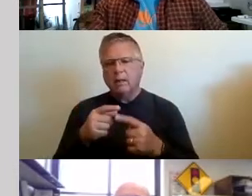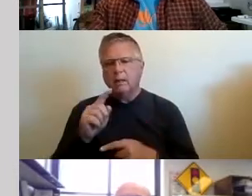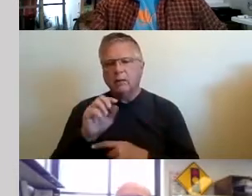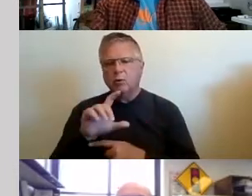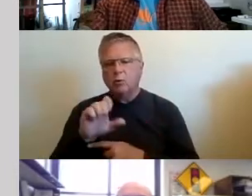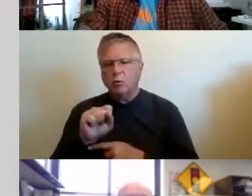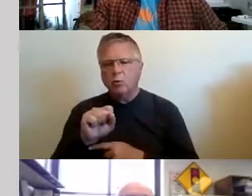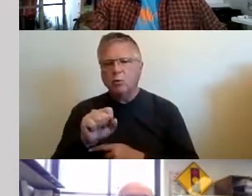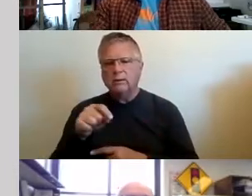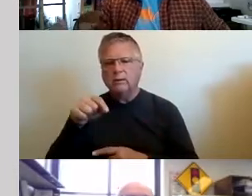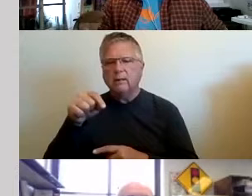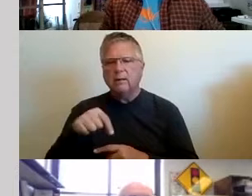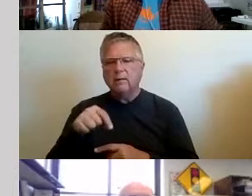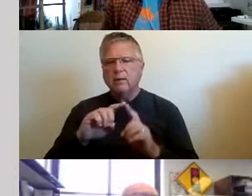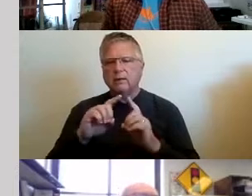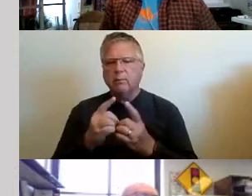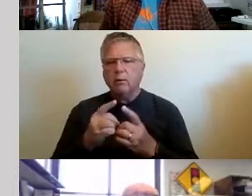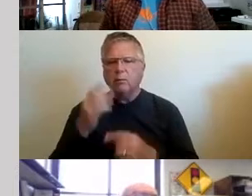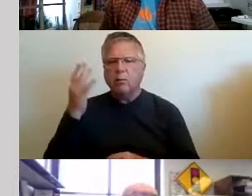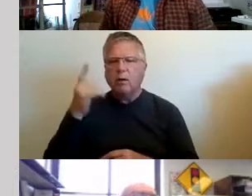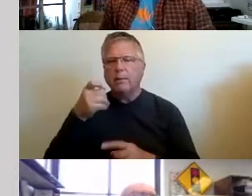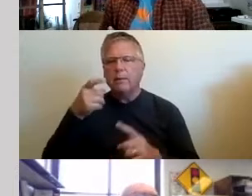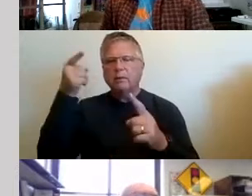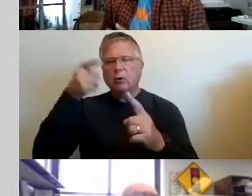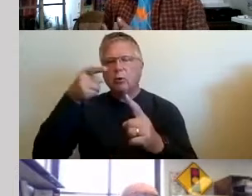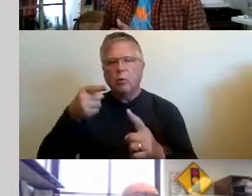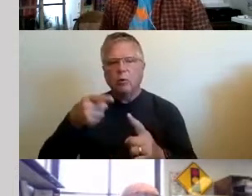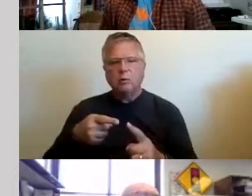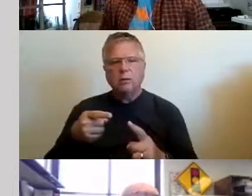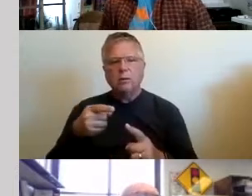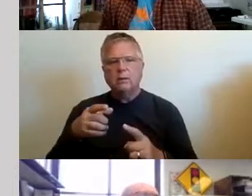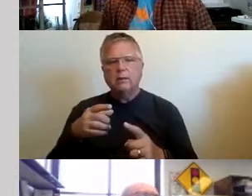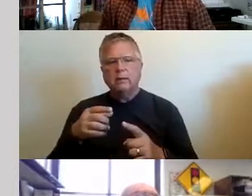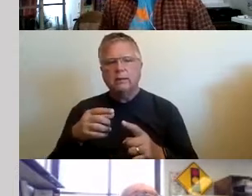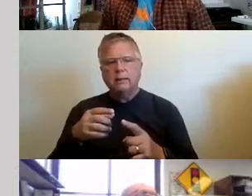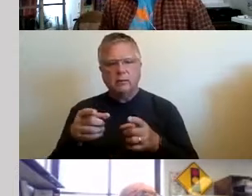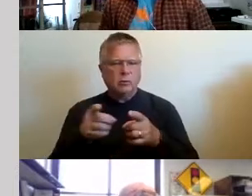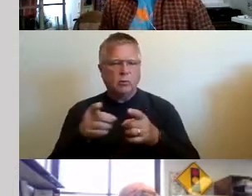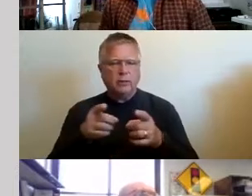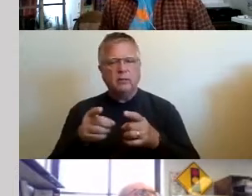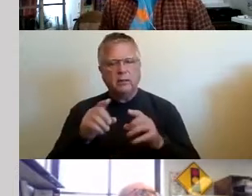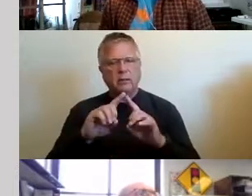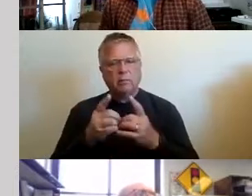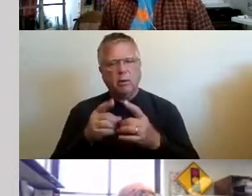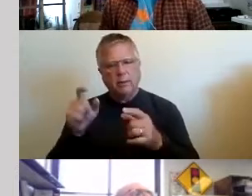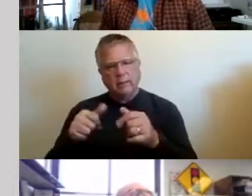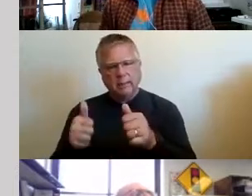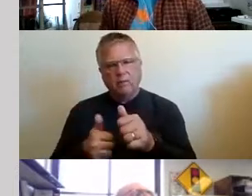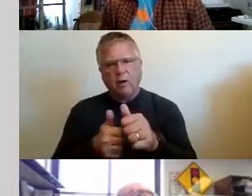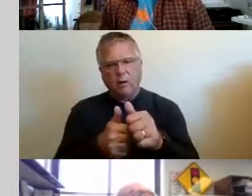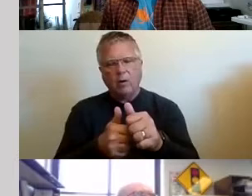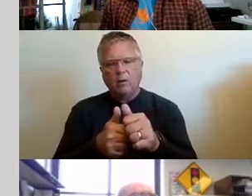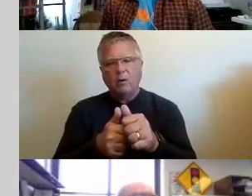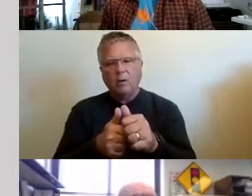this department, because these goals are actually the fueling power and the direction that the departments follow